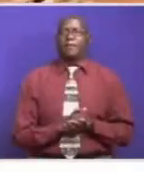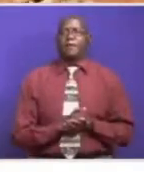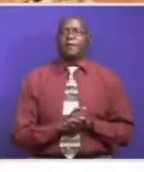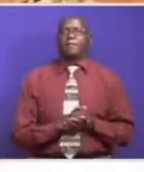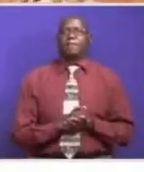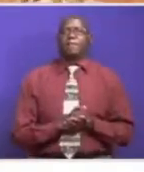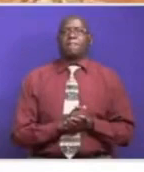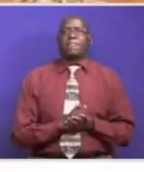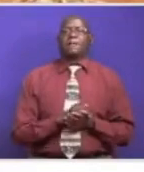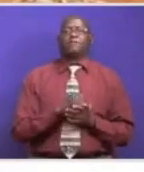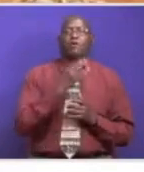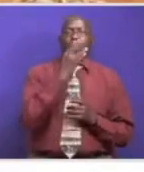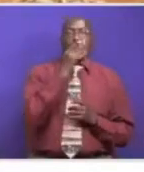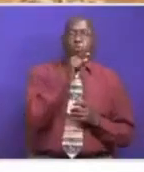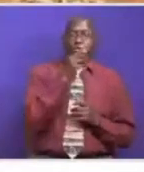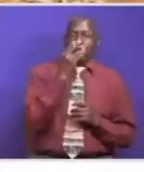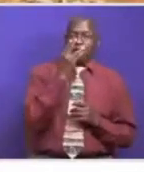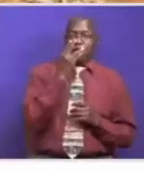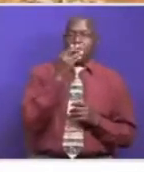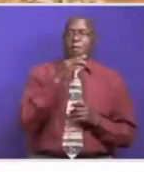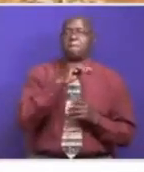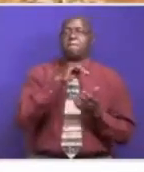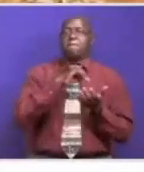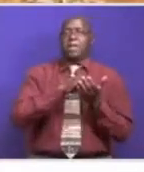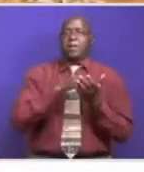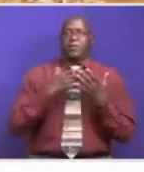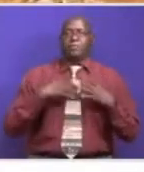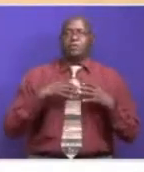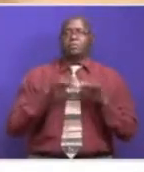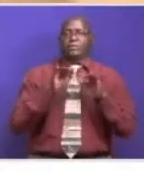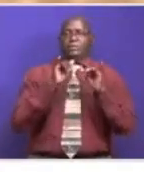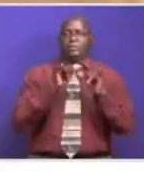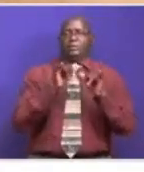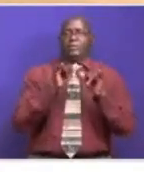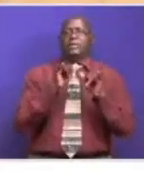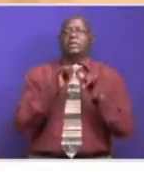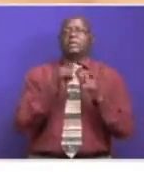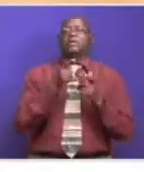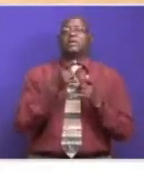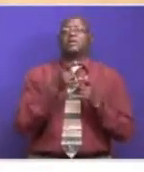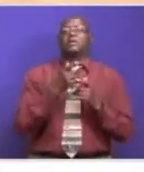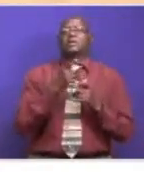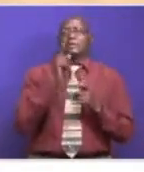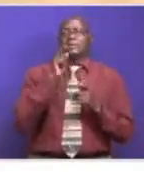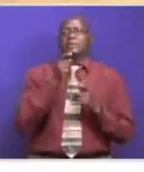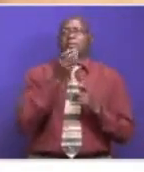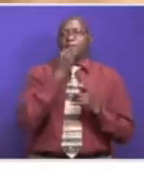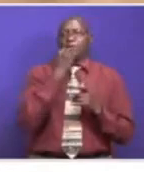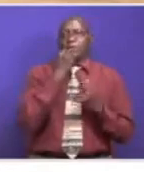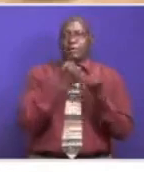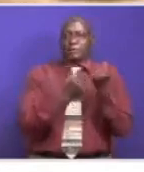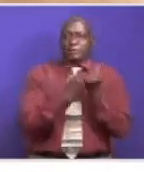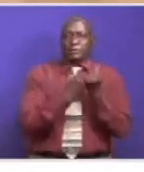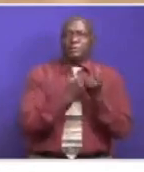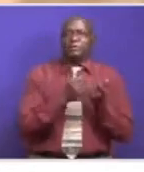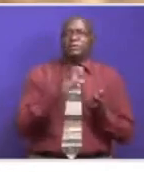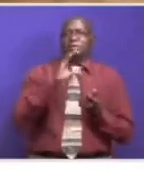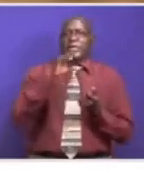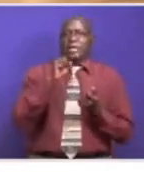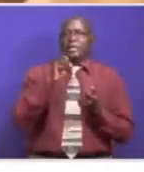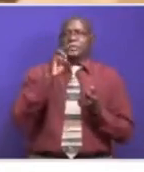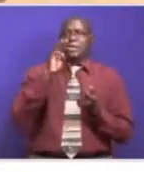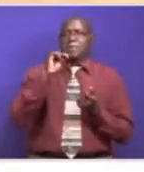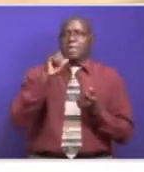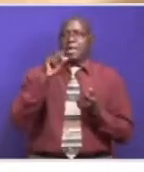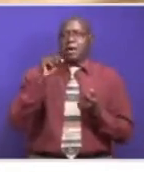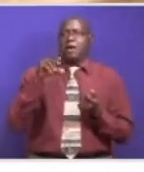Overall, 4.4 million people in the ASOL counties remain in need of food assistance. CS Miano has therefore urged benefactors